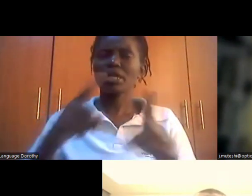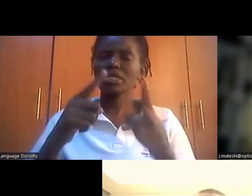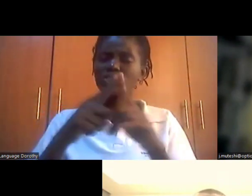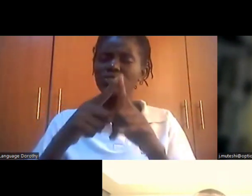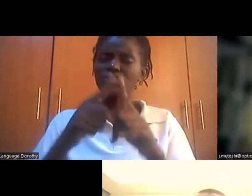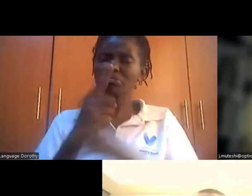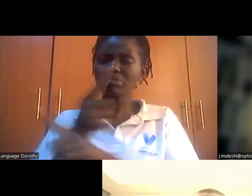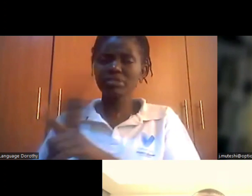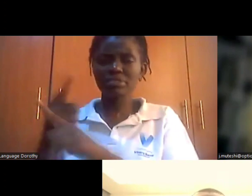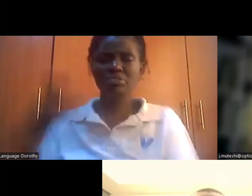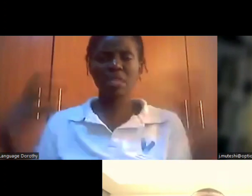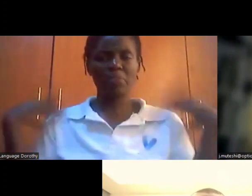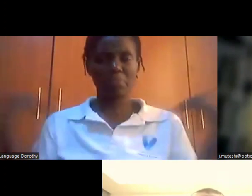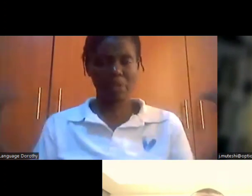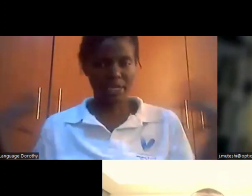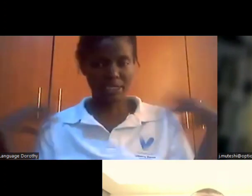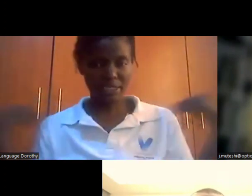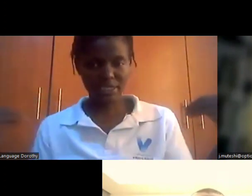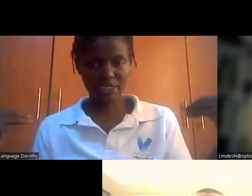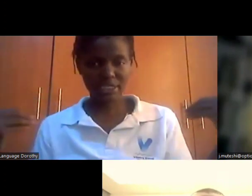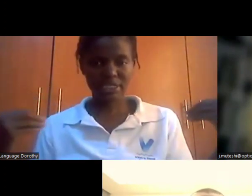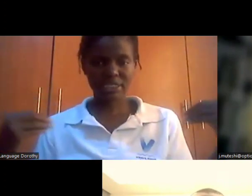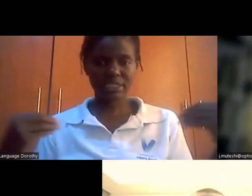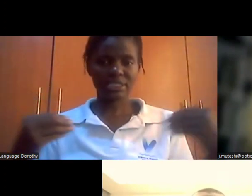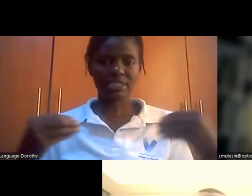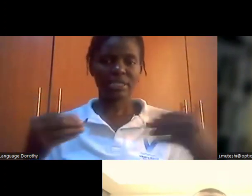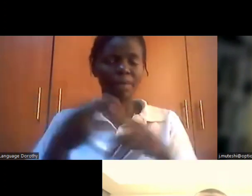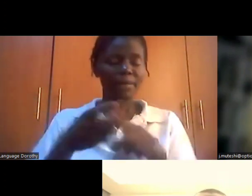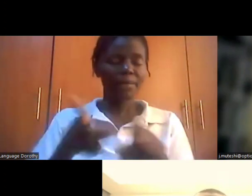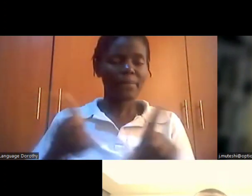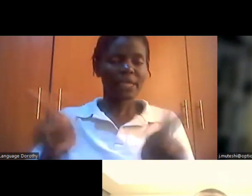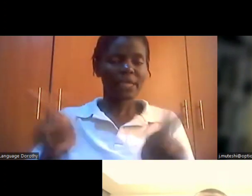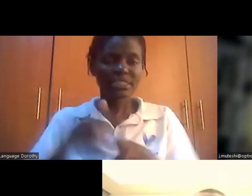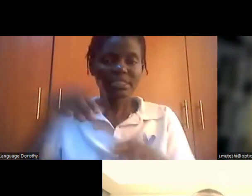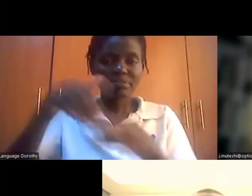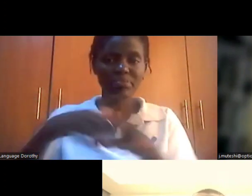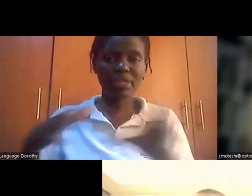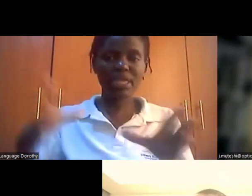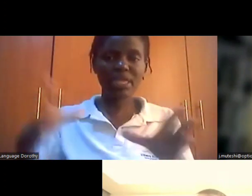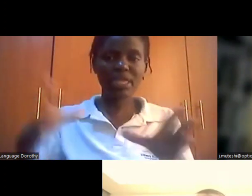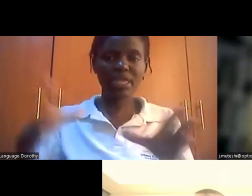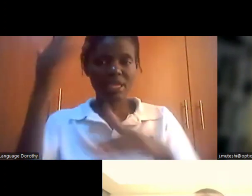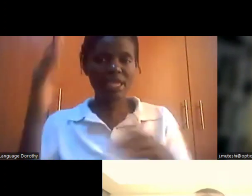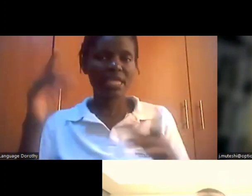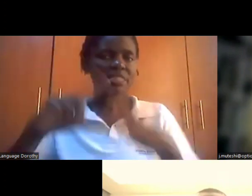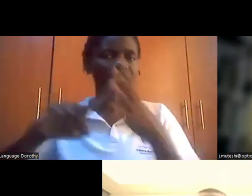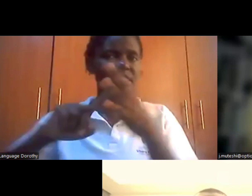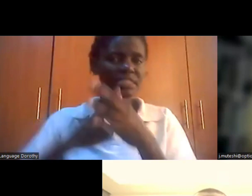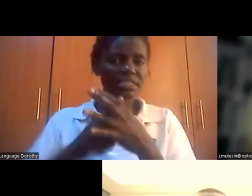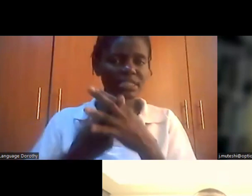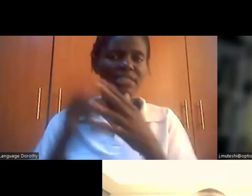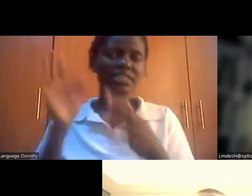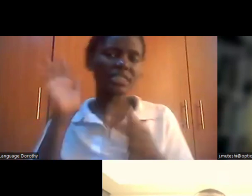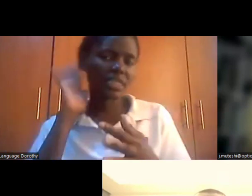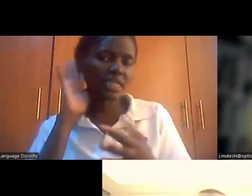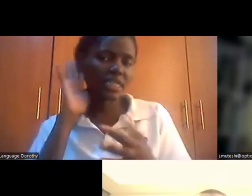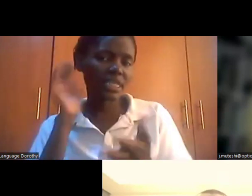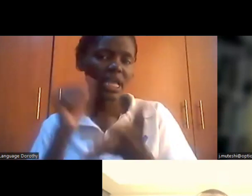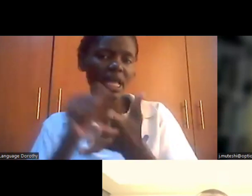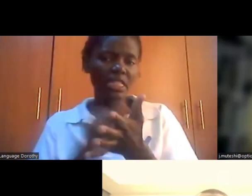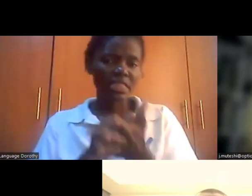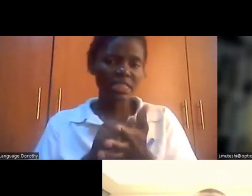for research, especially in the universities. So we started to hear that students are really yearning to